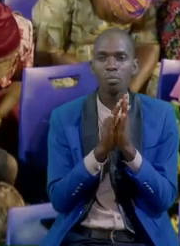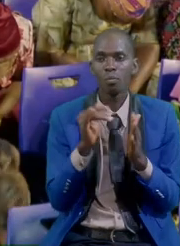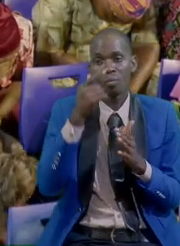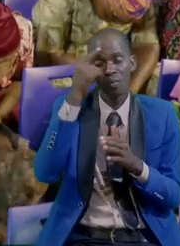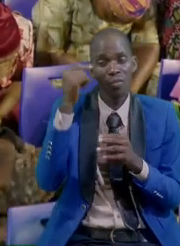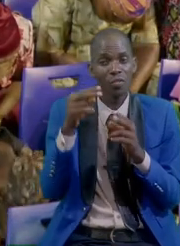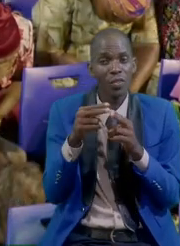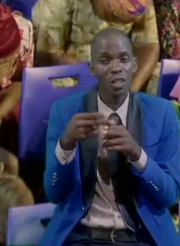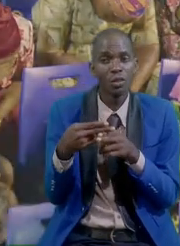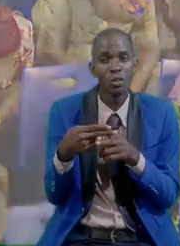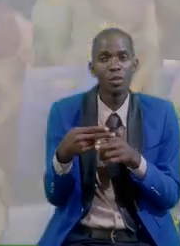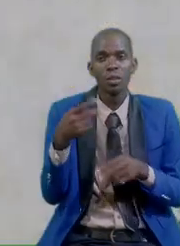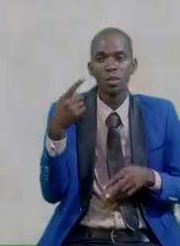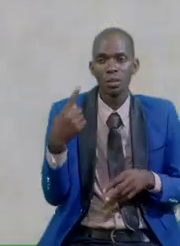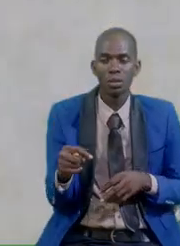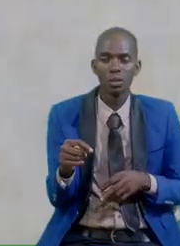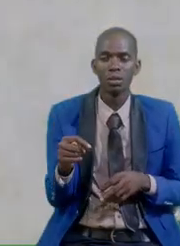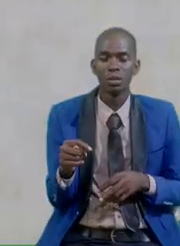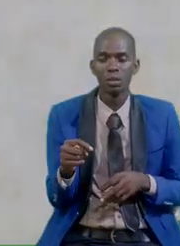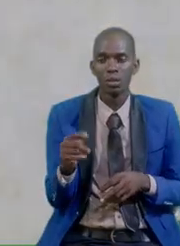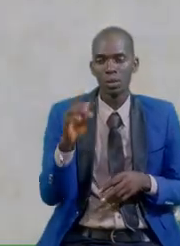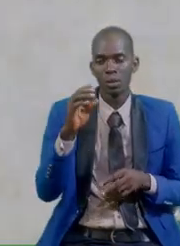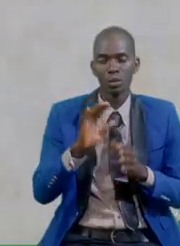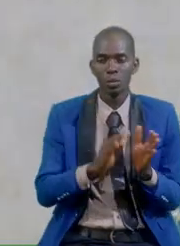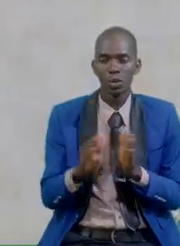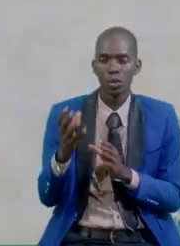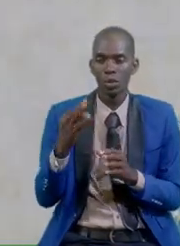the convener of GCK, our Father in the Lord,